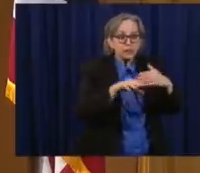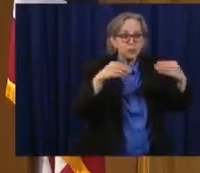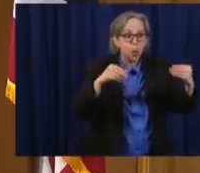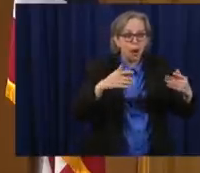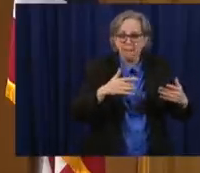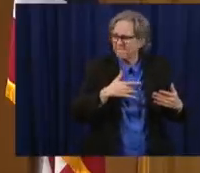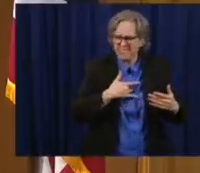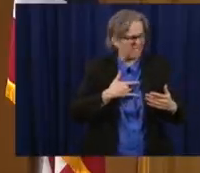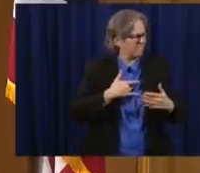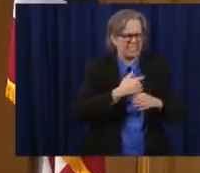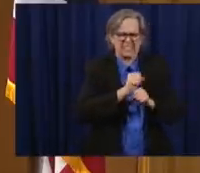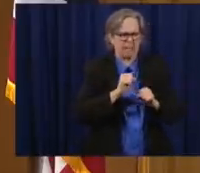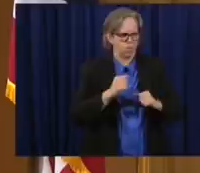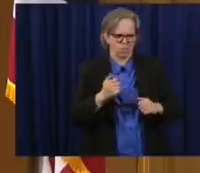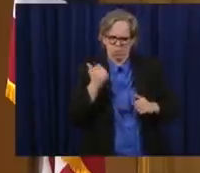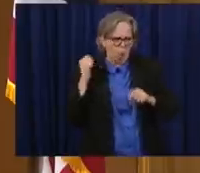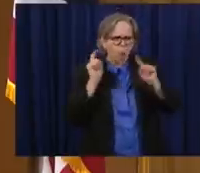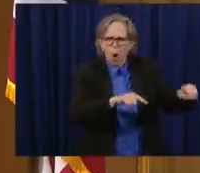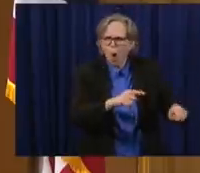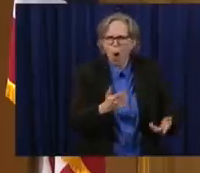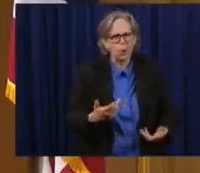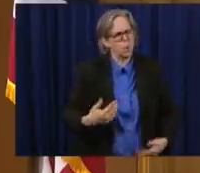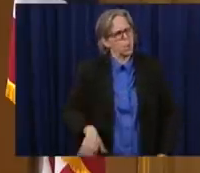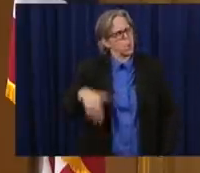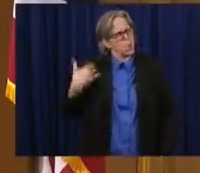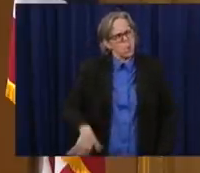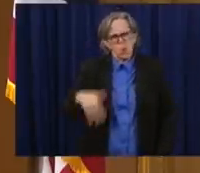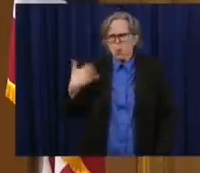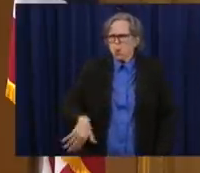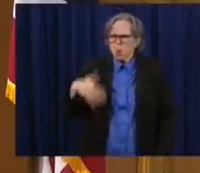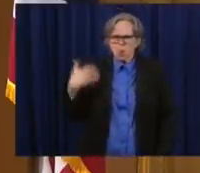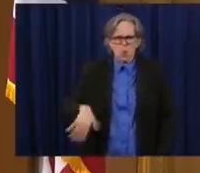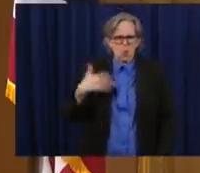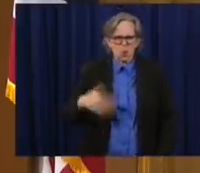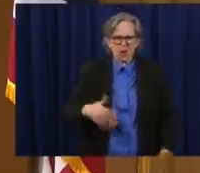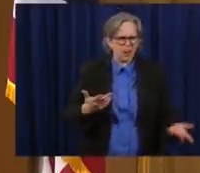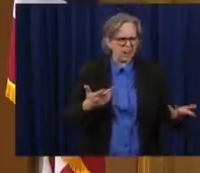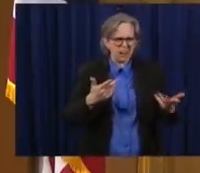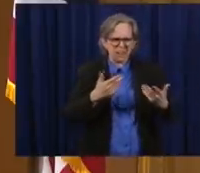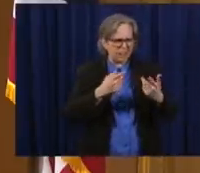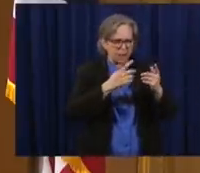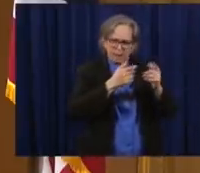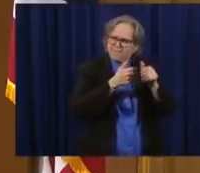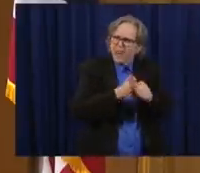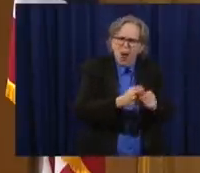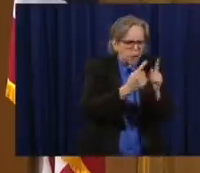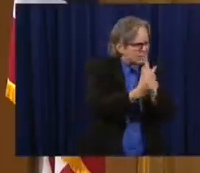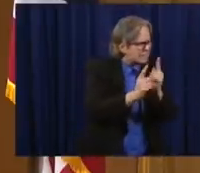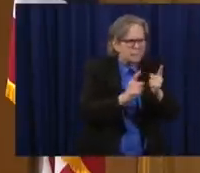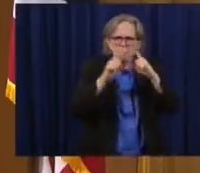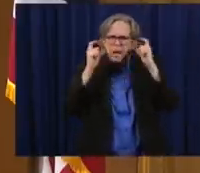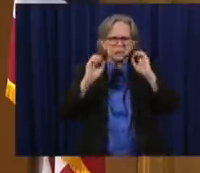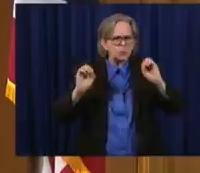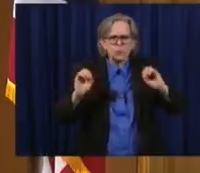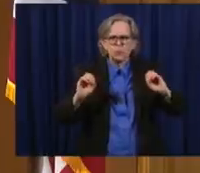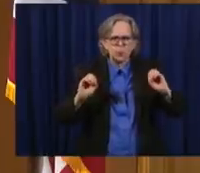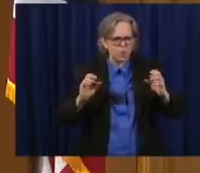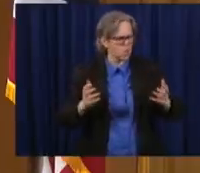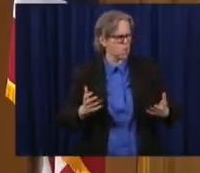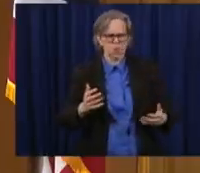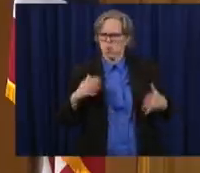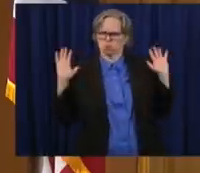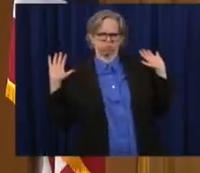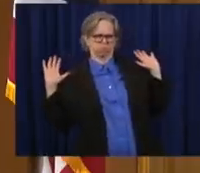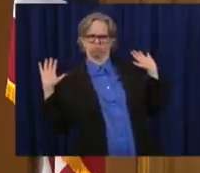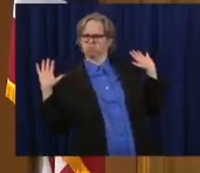not safe there, if you think they're not following the distancing that we've talked about, or if they're packed